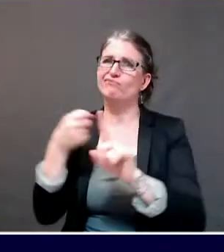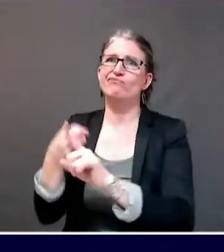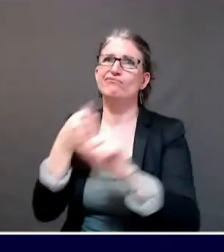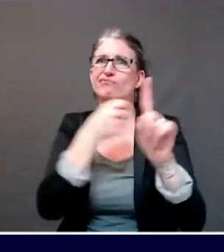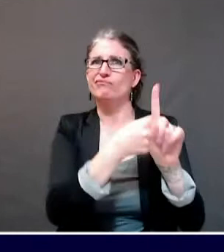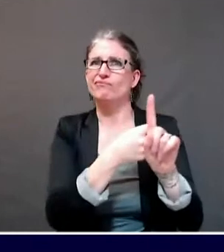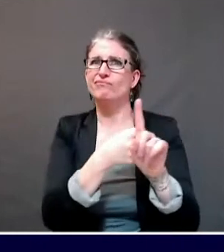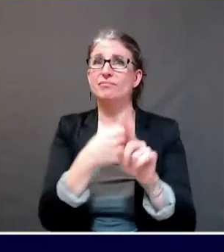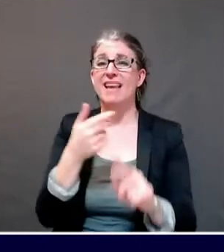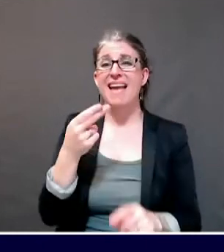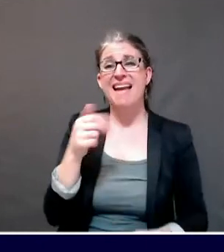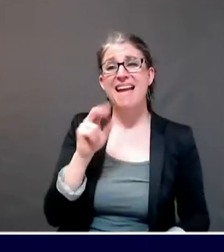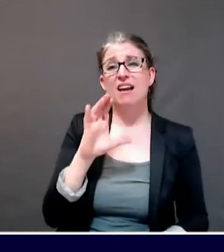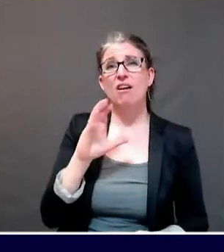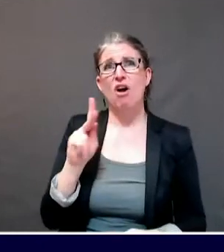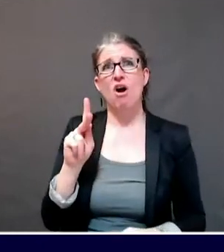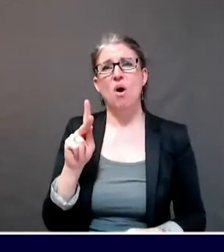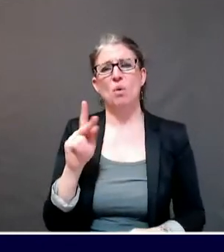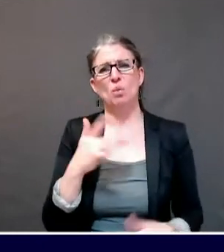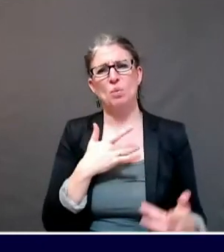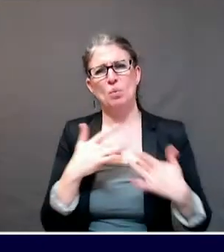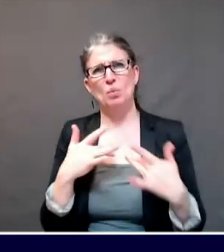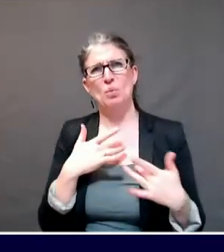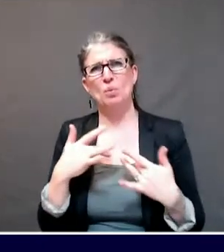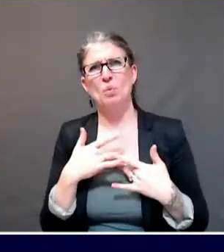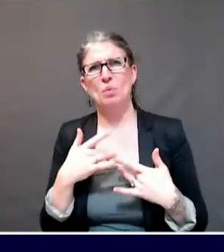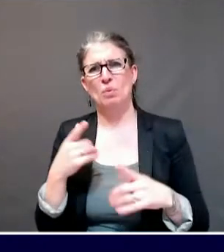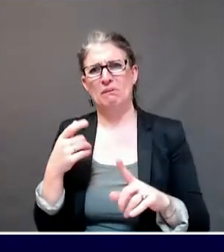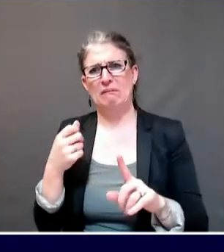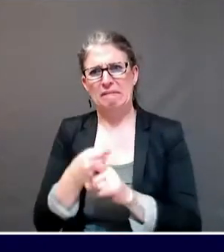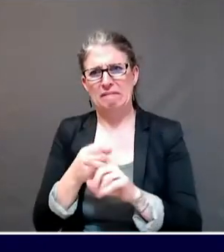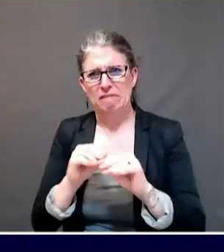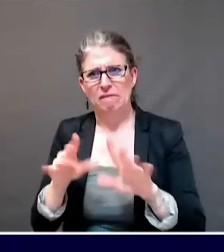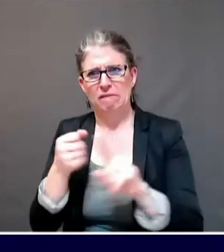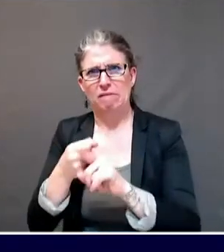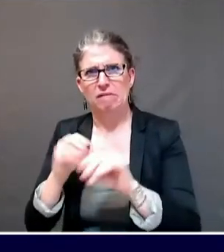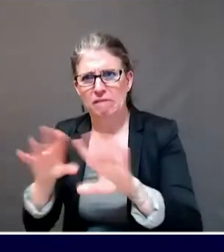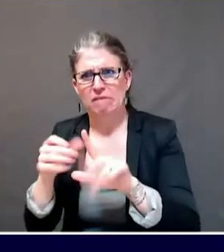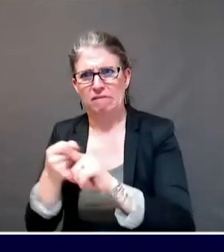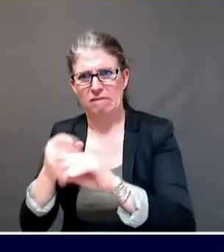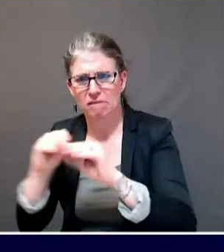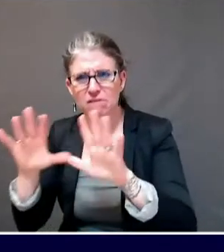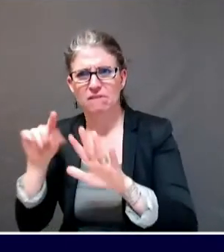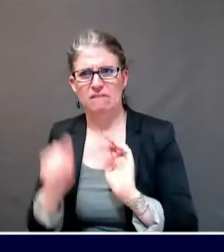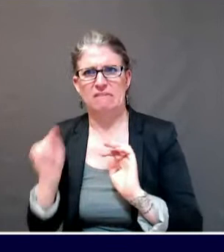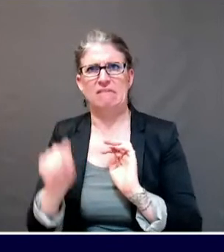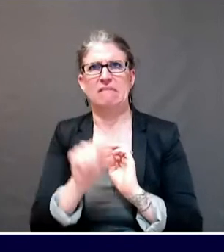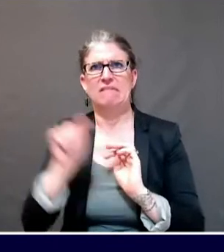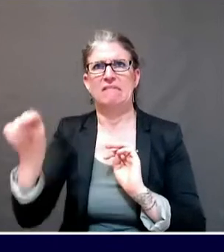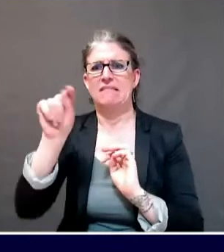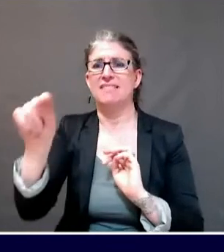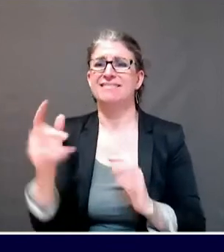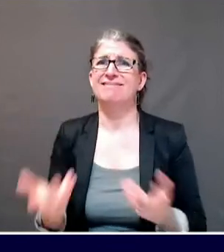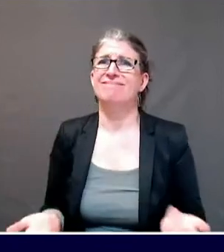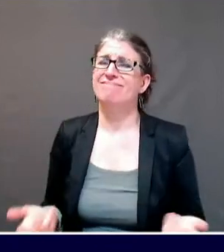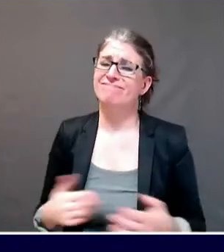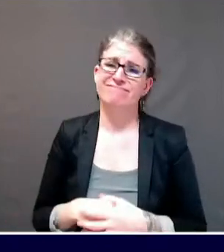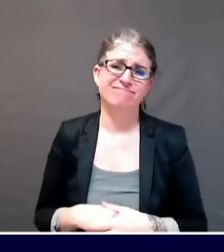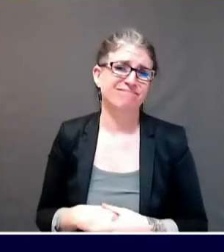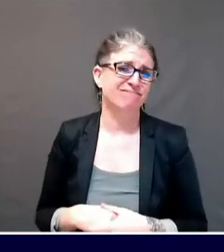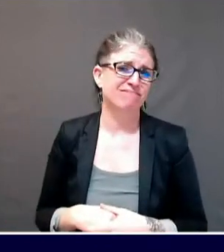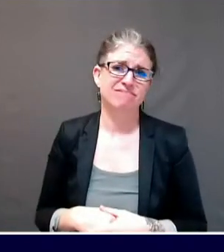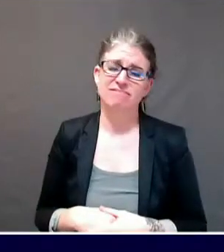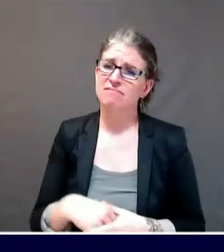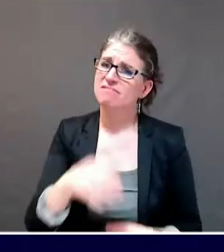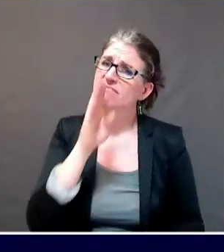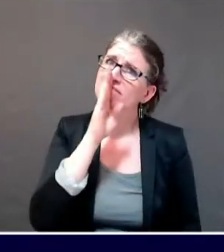because we have detected some outbreaks there, but to be straight, we're also deeply concerned about other counties, Aroostook County